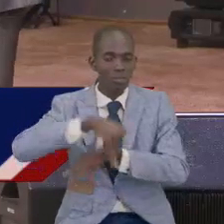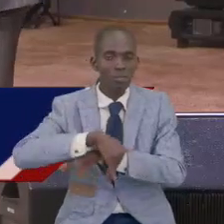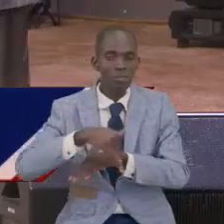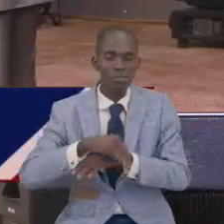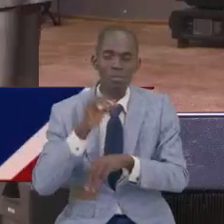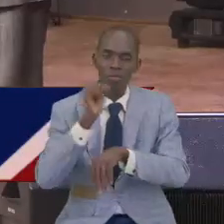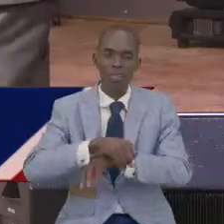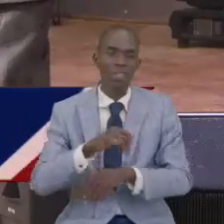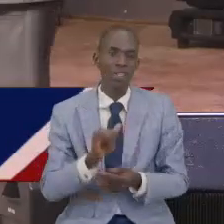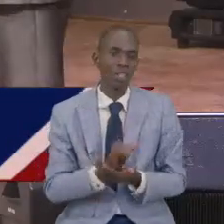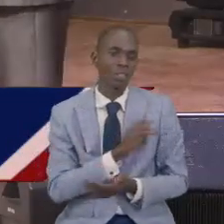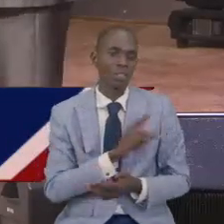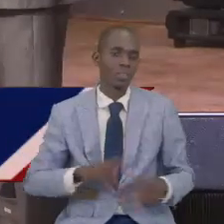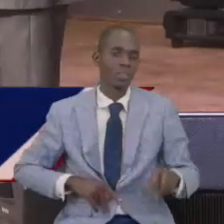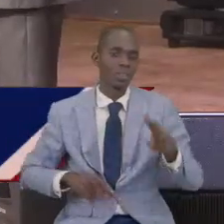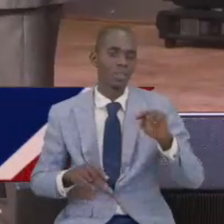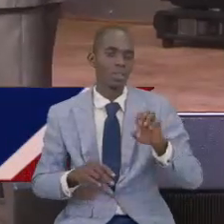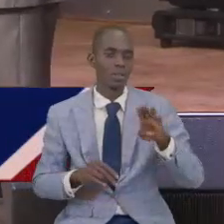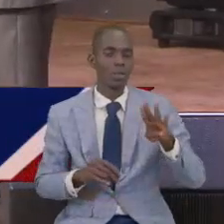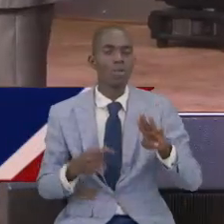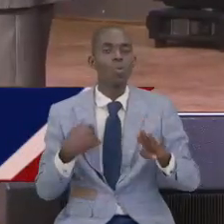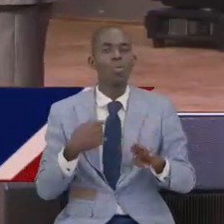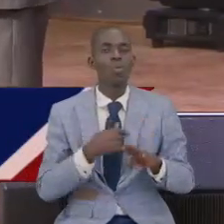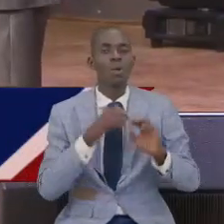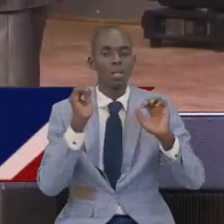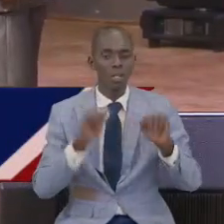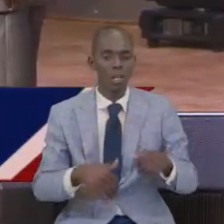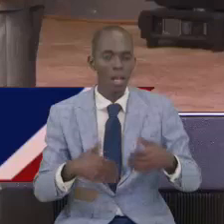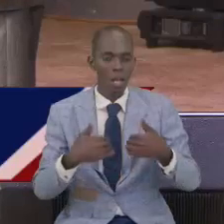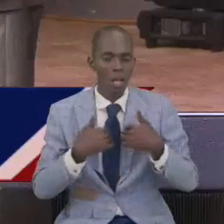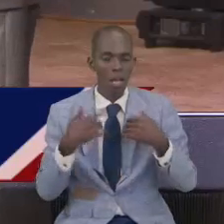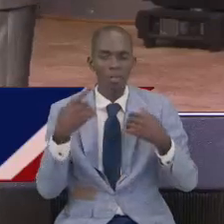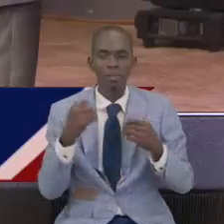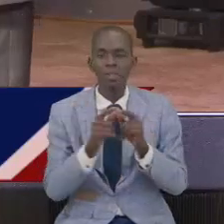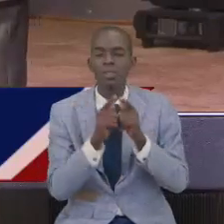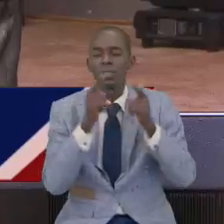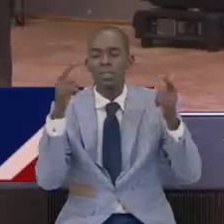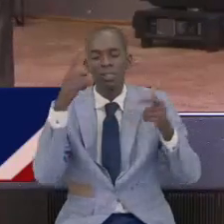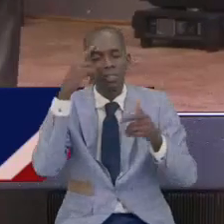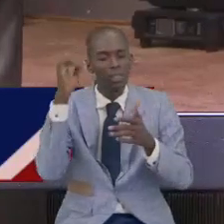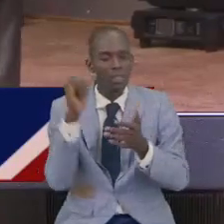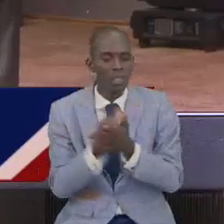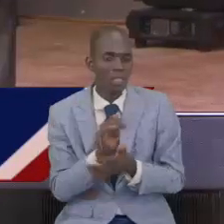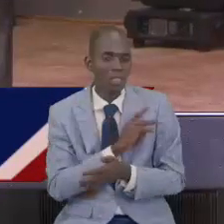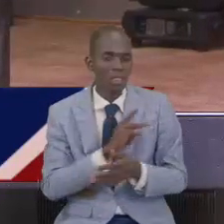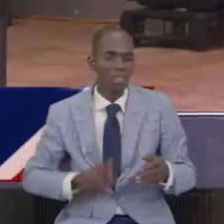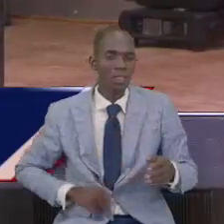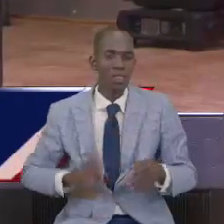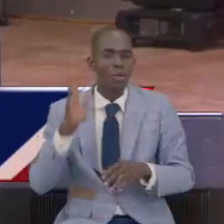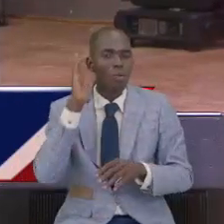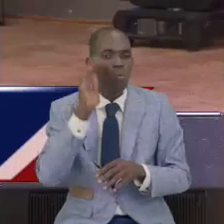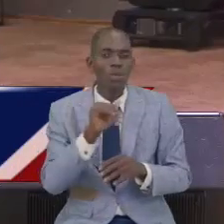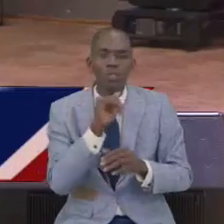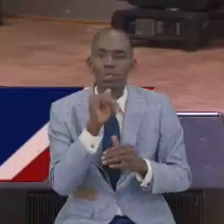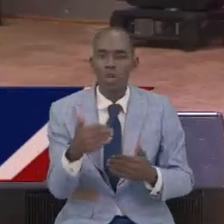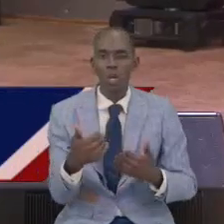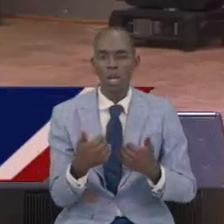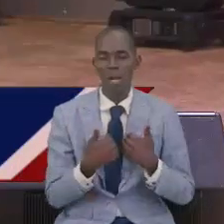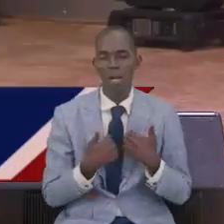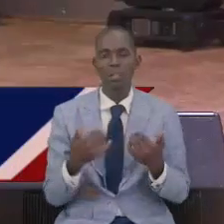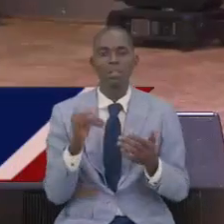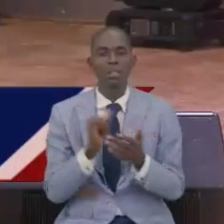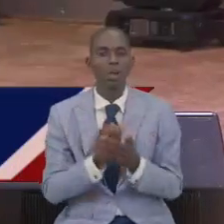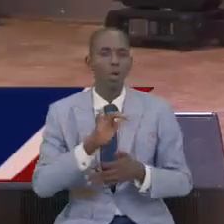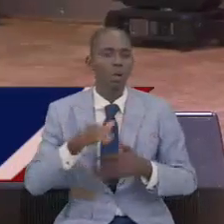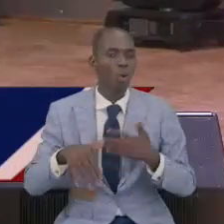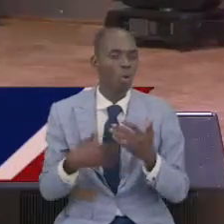so we can have the essential wisdom that Nebuchadnezzar did not have, that all those Chaldeans, Babylonians did not